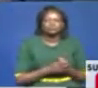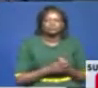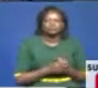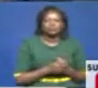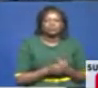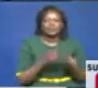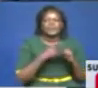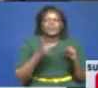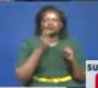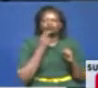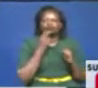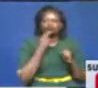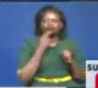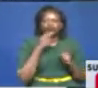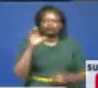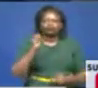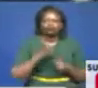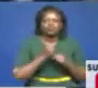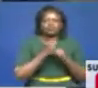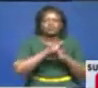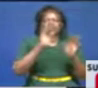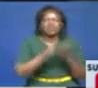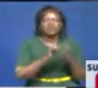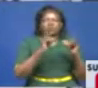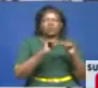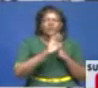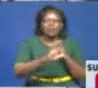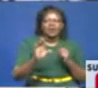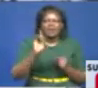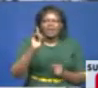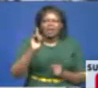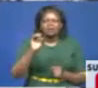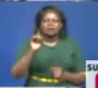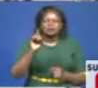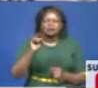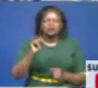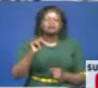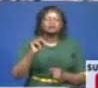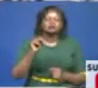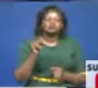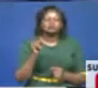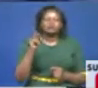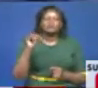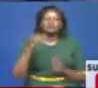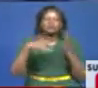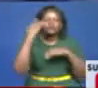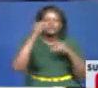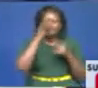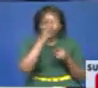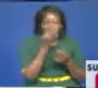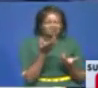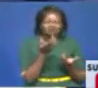But Tuesday, Machogu made it clear that his remarks at Dedan Kimathi University in Nyeri was taken out of